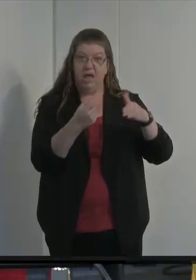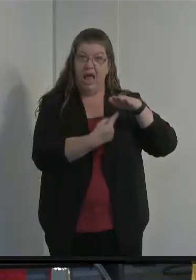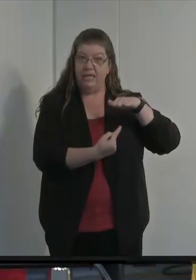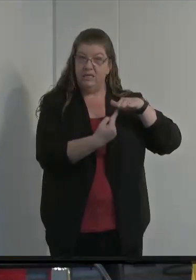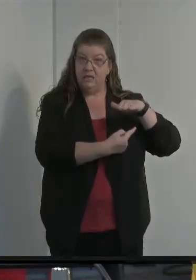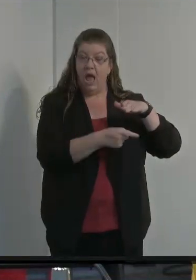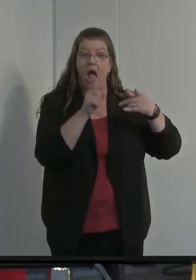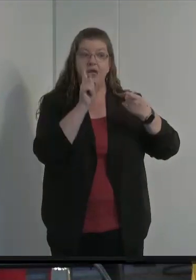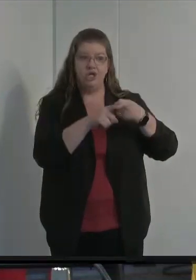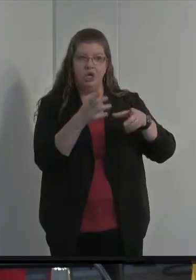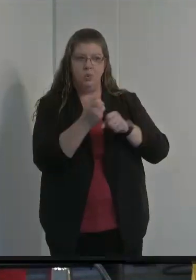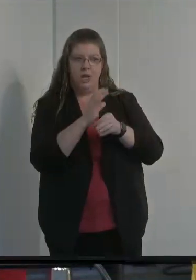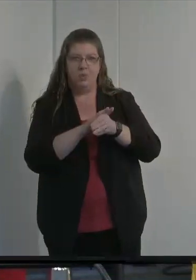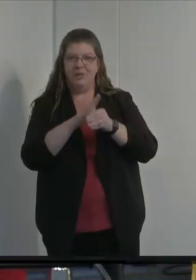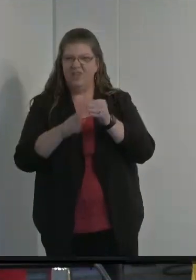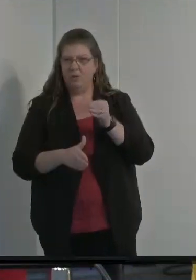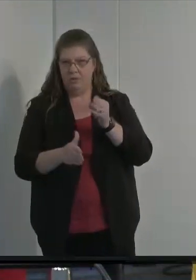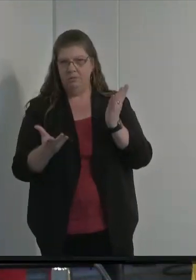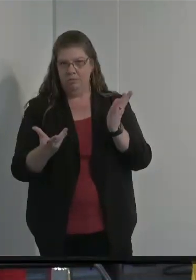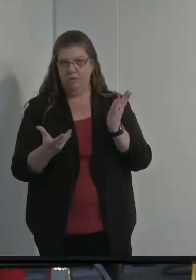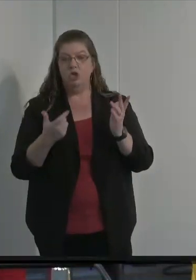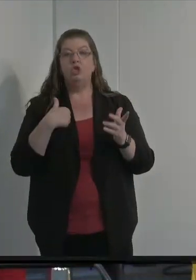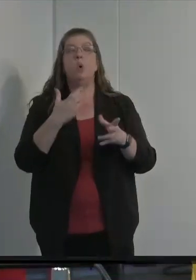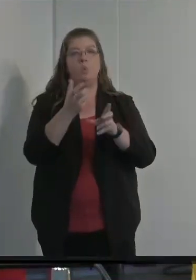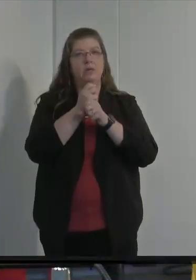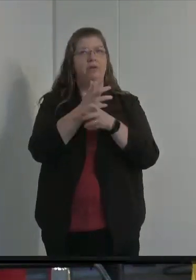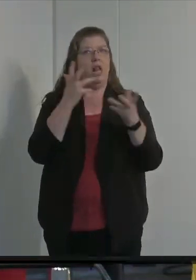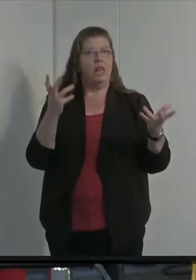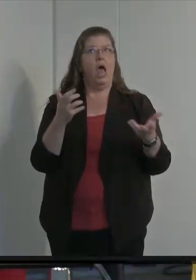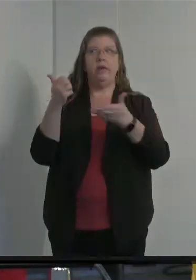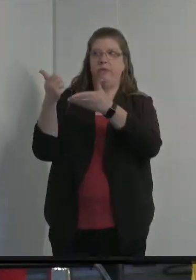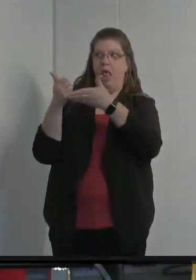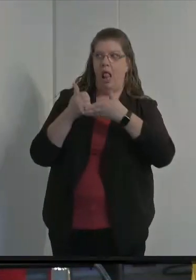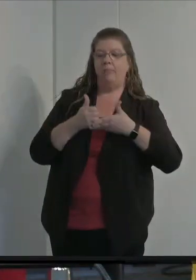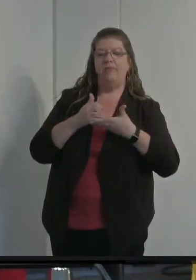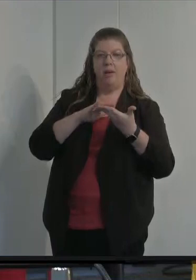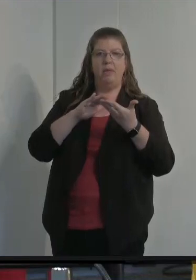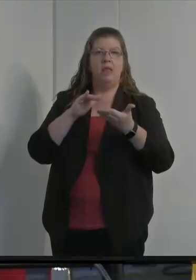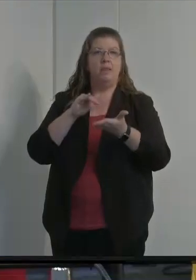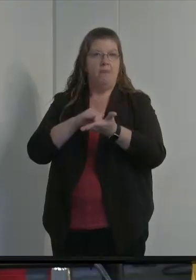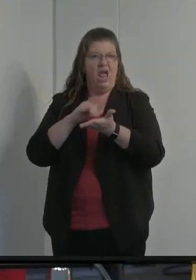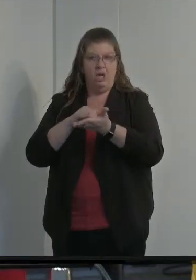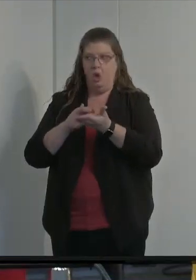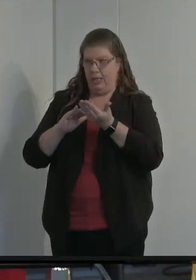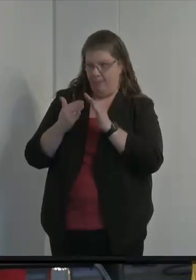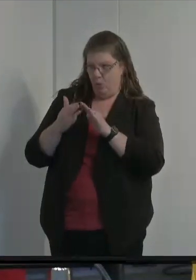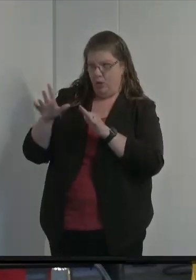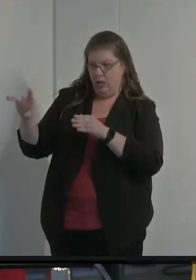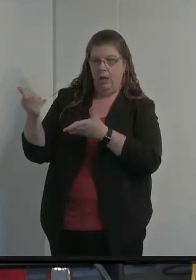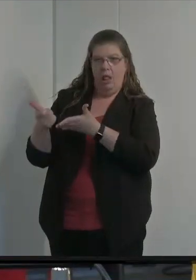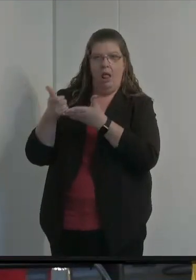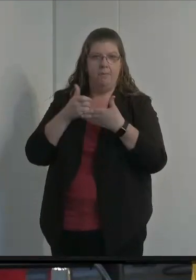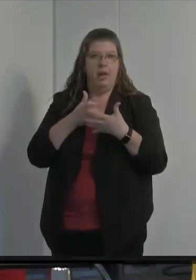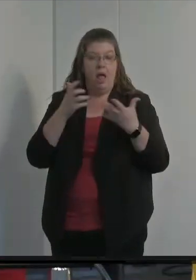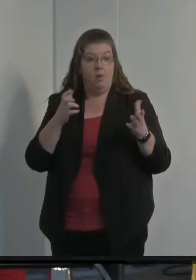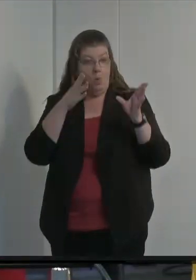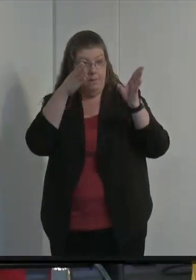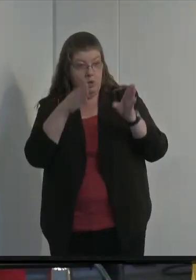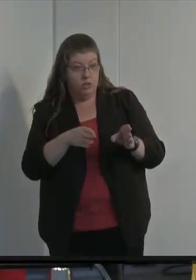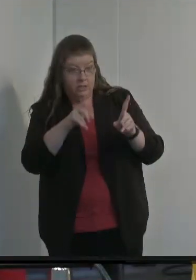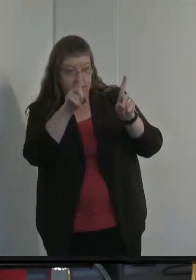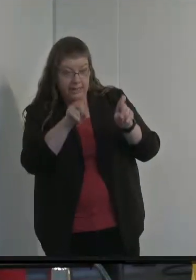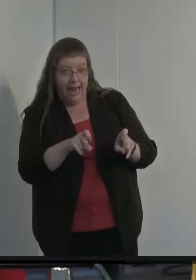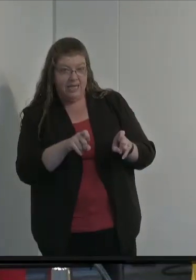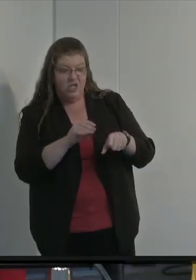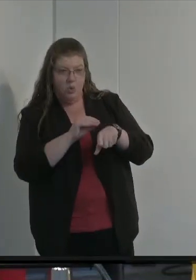until they receive their results. So we do receive a lot of help from our medical community when individuals are being tested